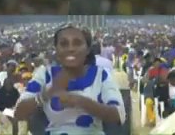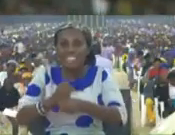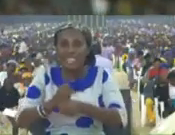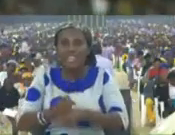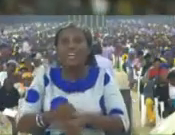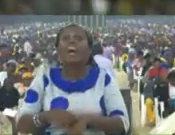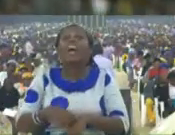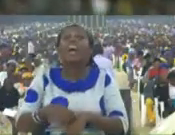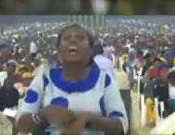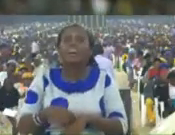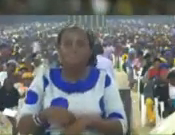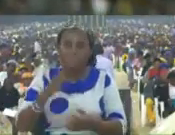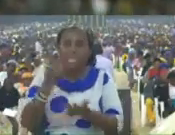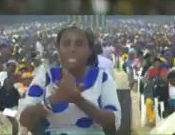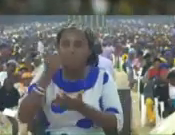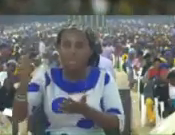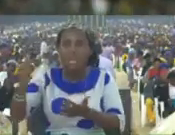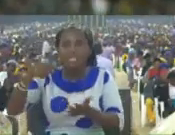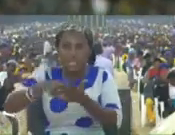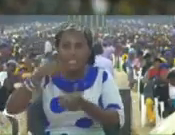Amen. This will be my year.